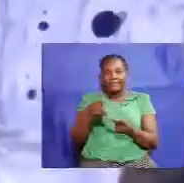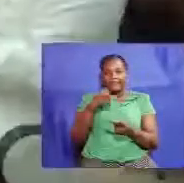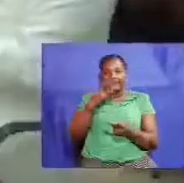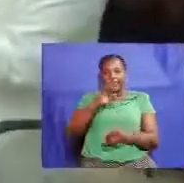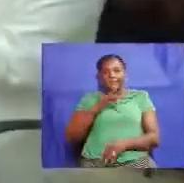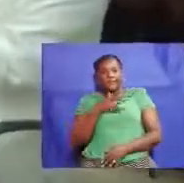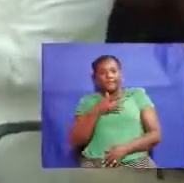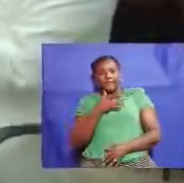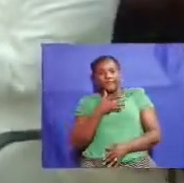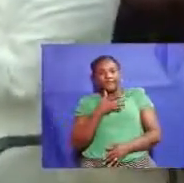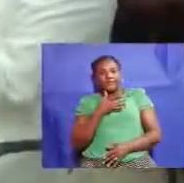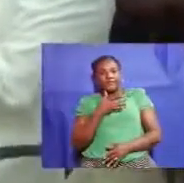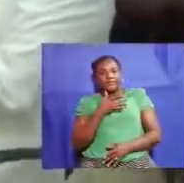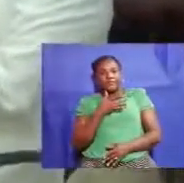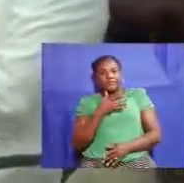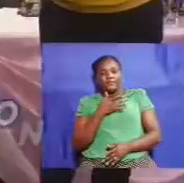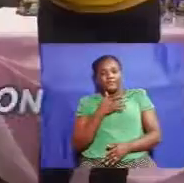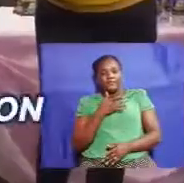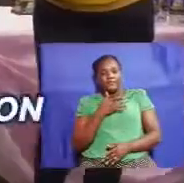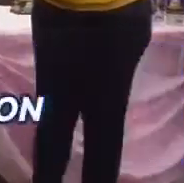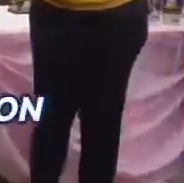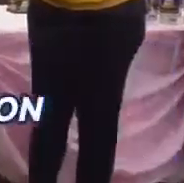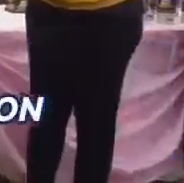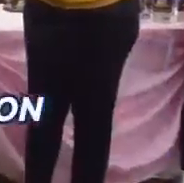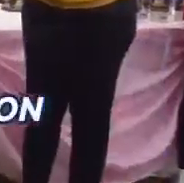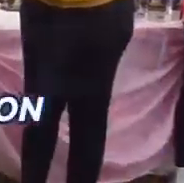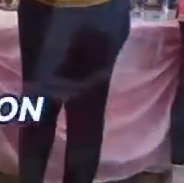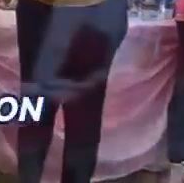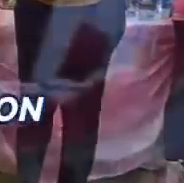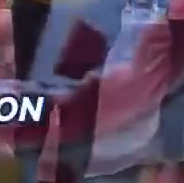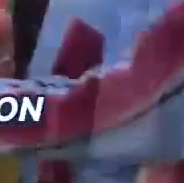H4P, perfection is our passion.